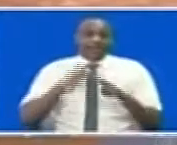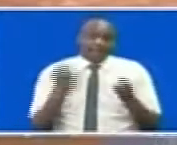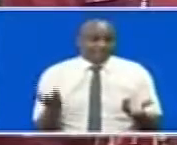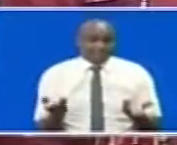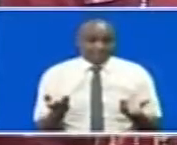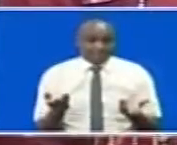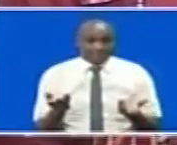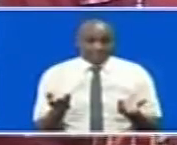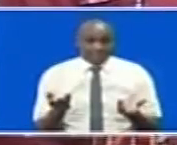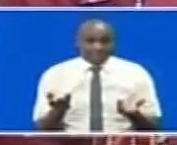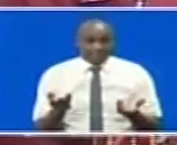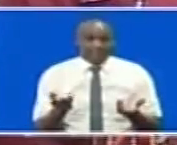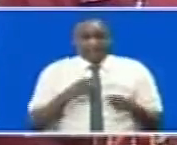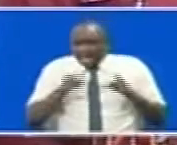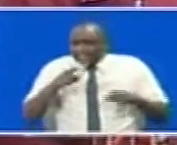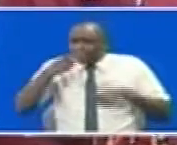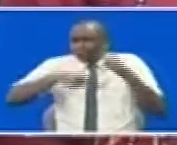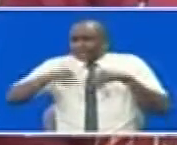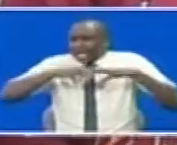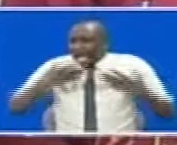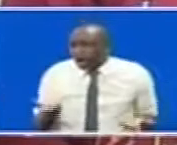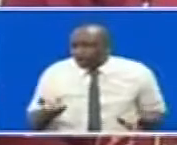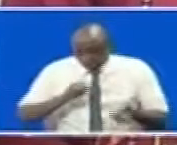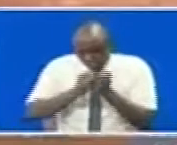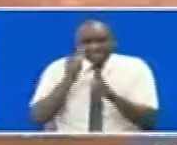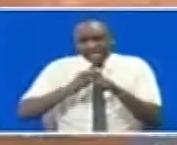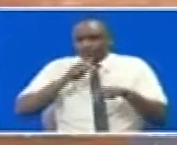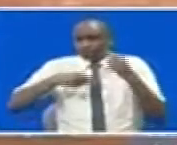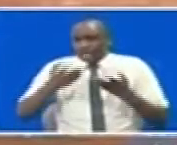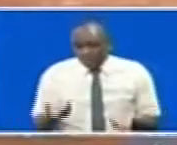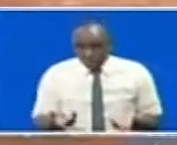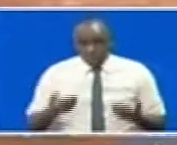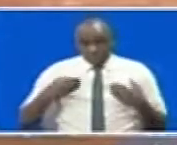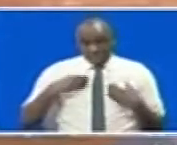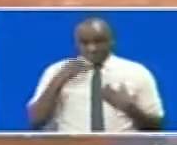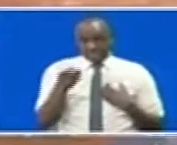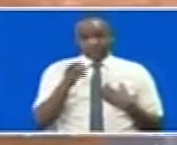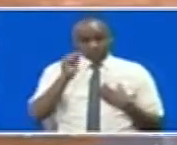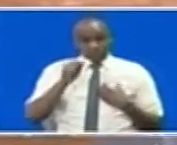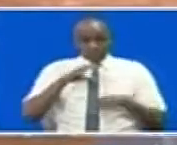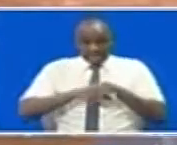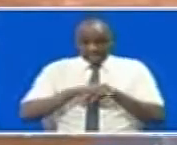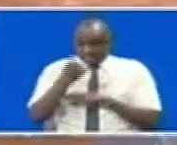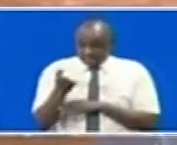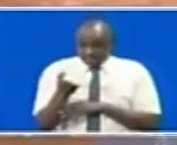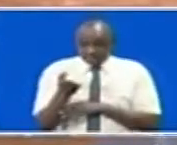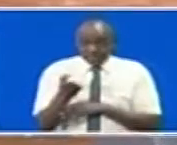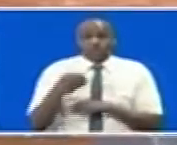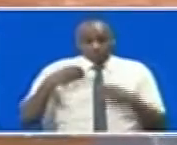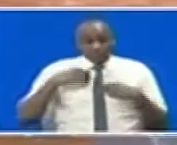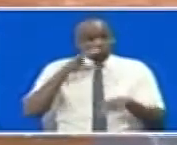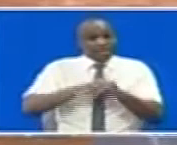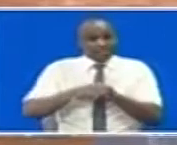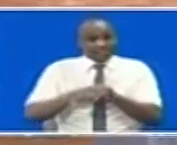name. But what is the procedure to change one's name? It's called a deed poll. You're getting a deed poll. You have to